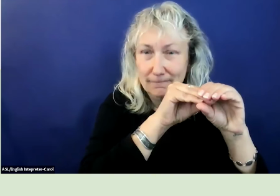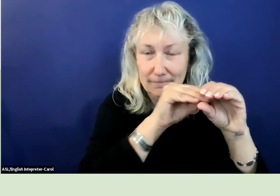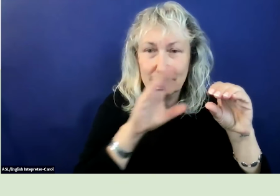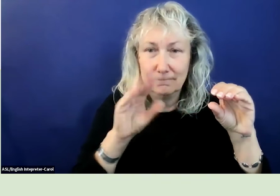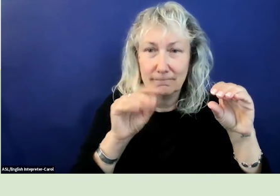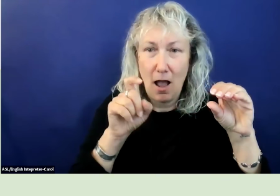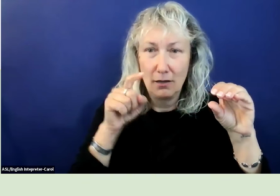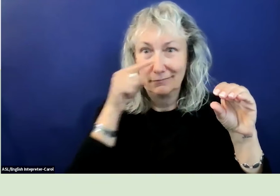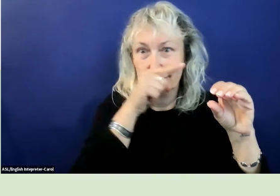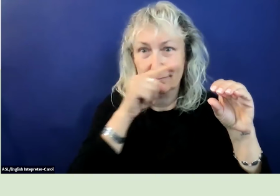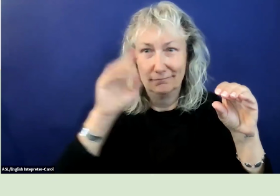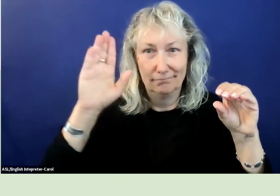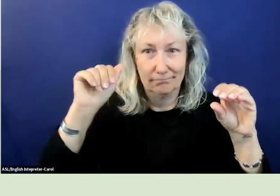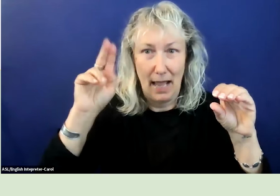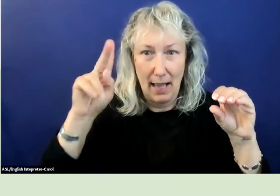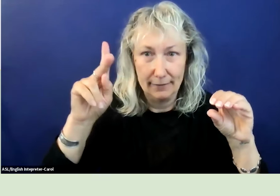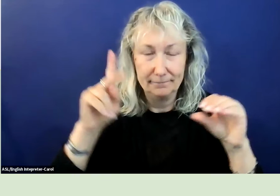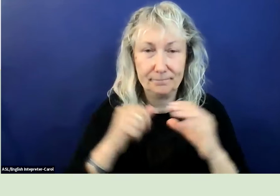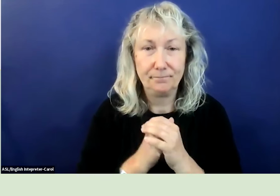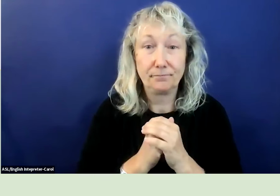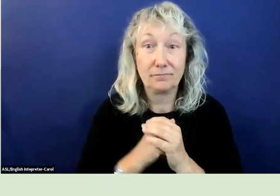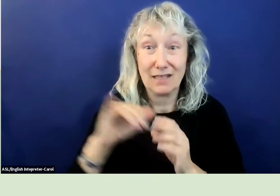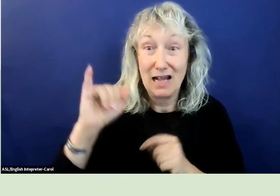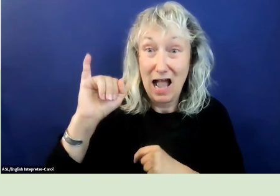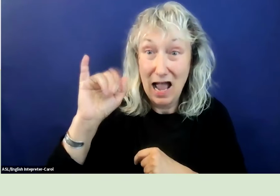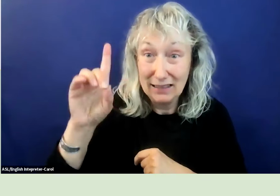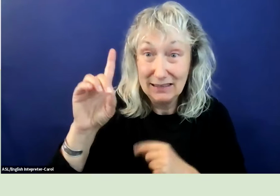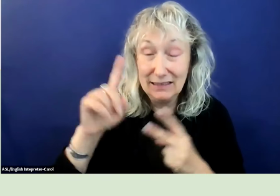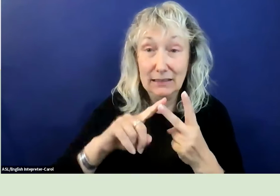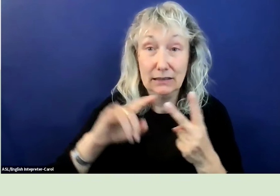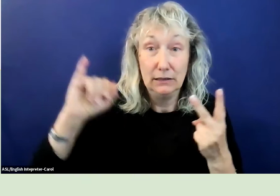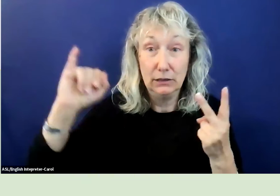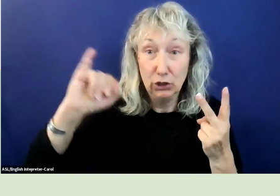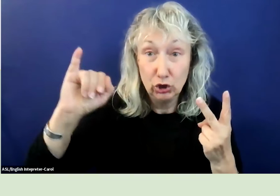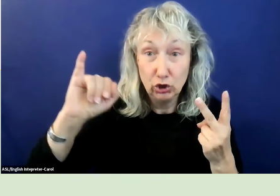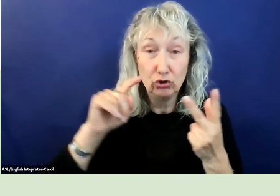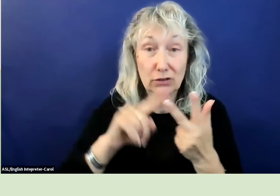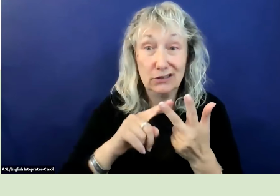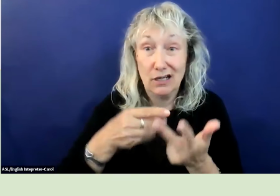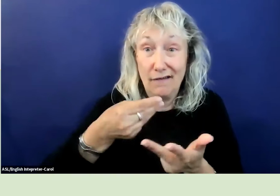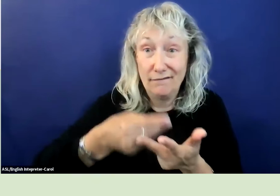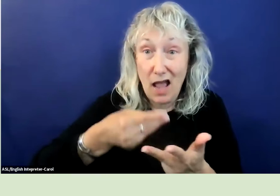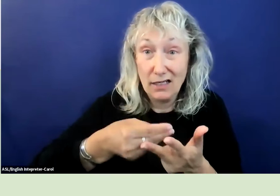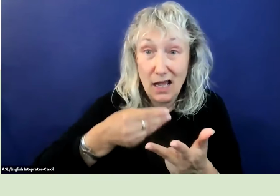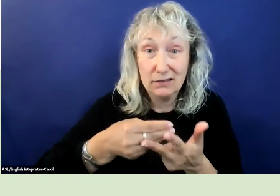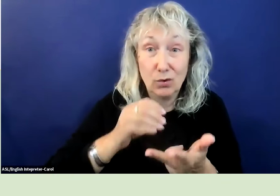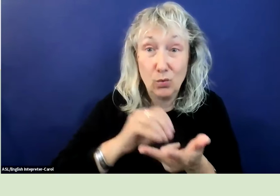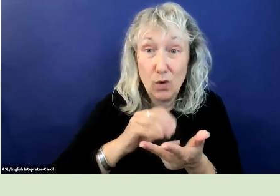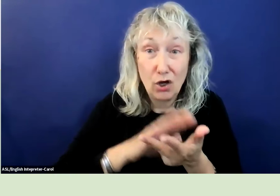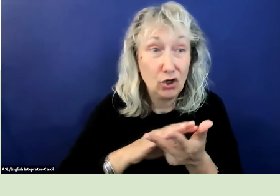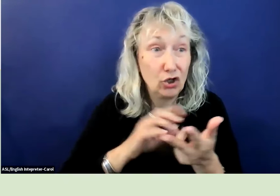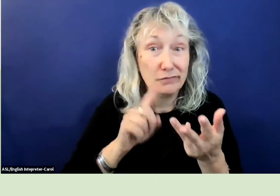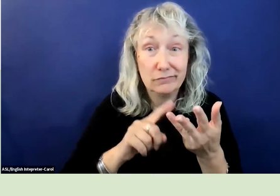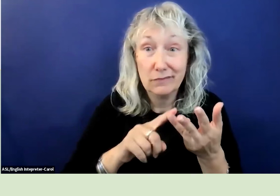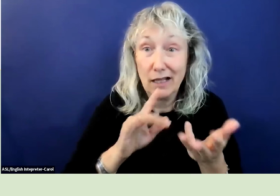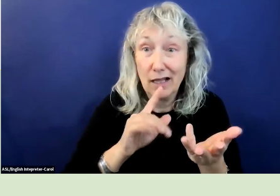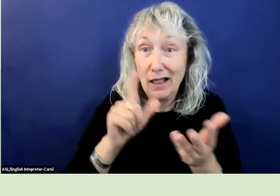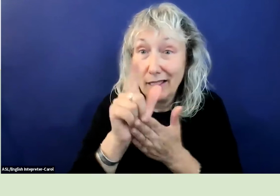our identification, a copy of it, insurance policy, financial record, legal documentation,